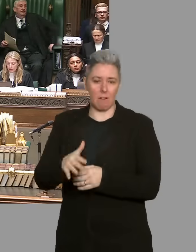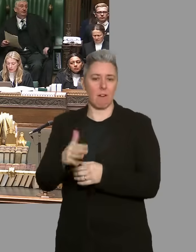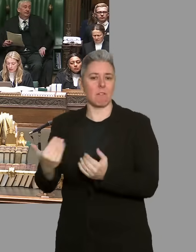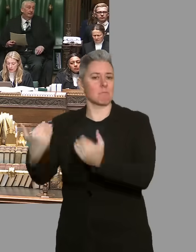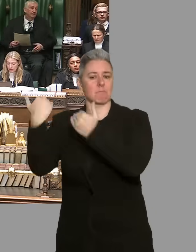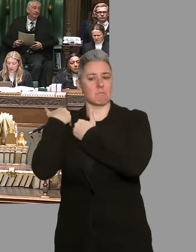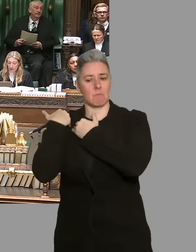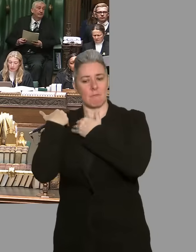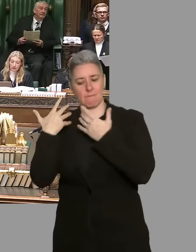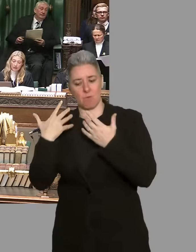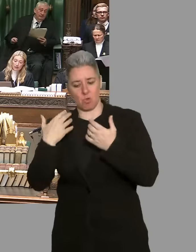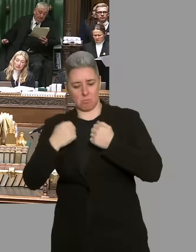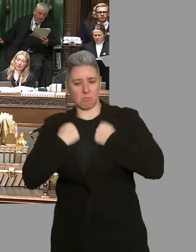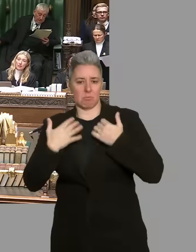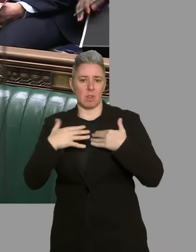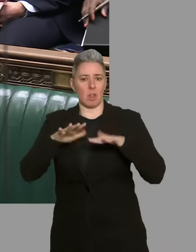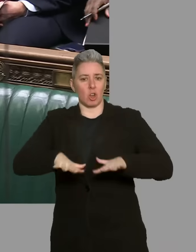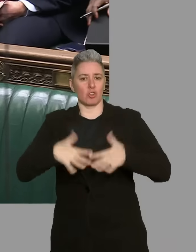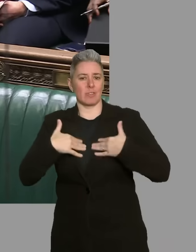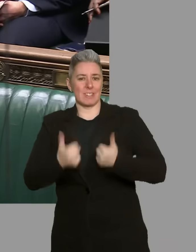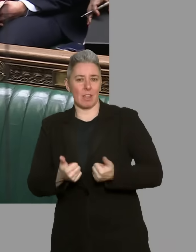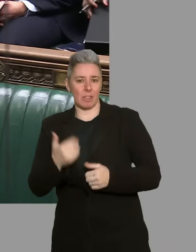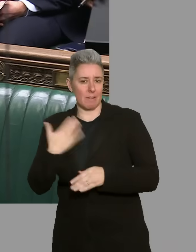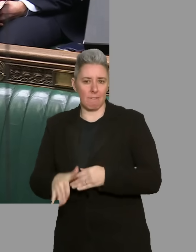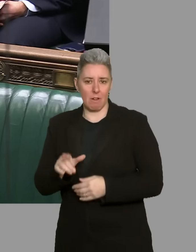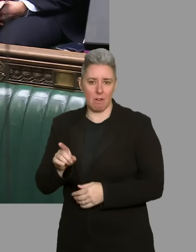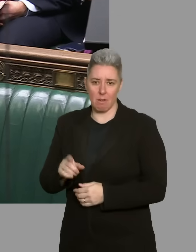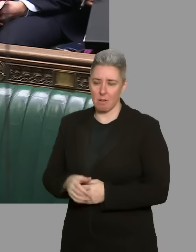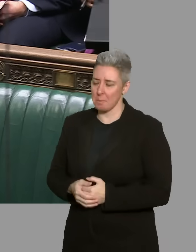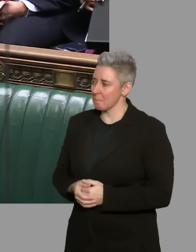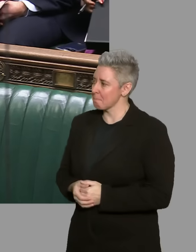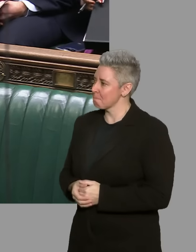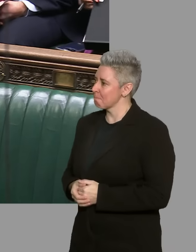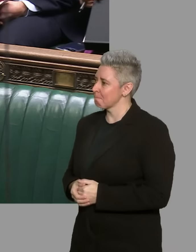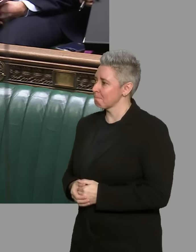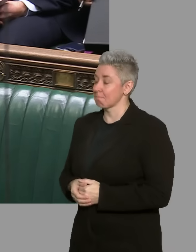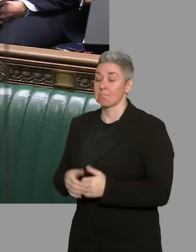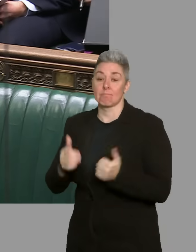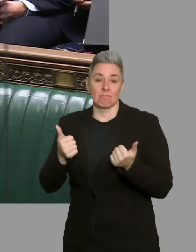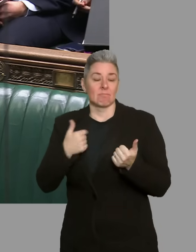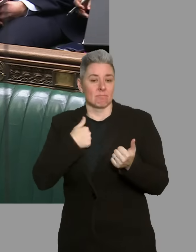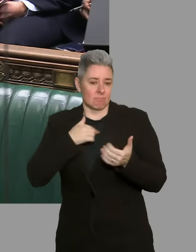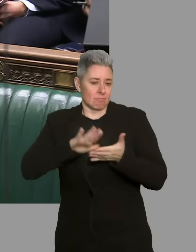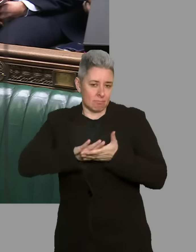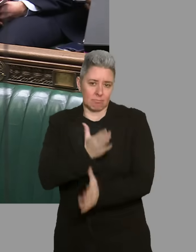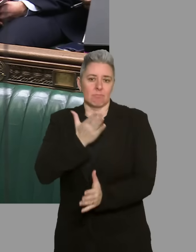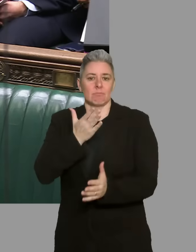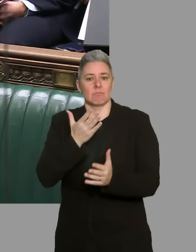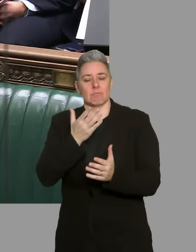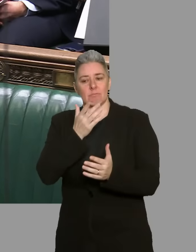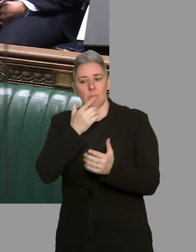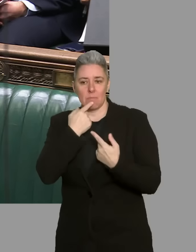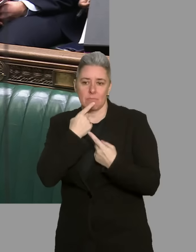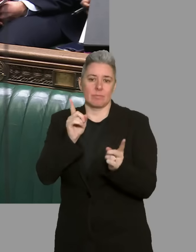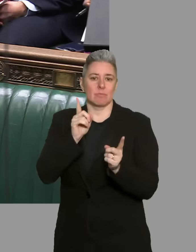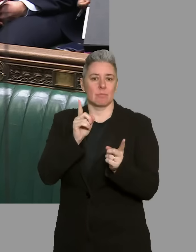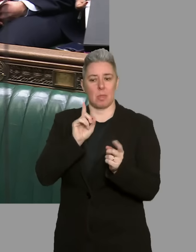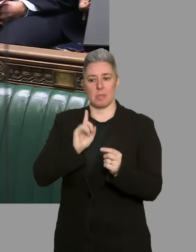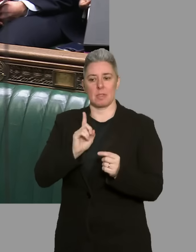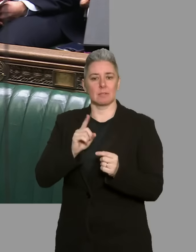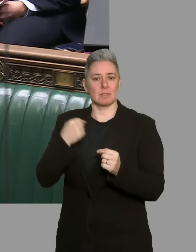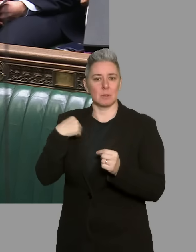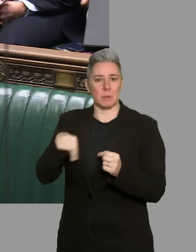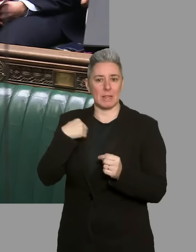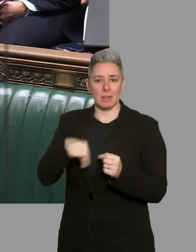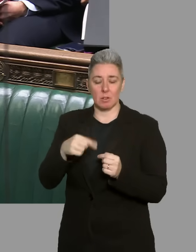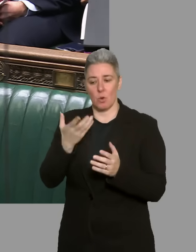Well, Mr. Speaker, I'm very pleased about the measures we're able to announce this week. Of course, that comes on top of the 5 million extra appointments that we've delivered in